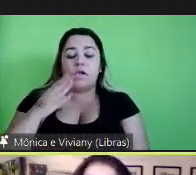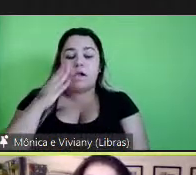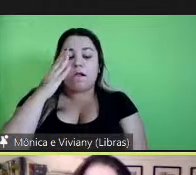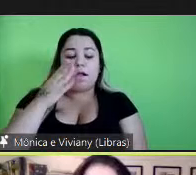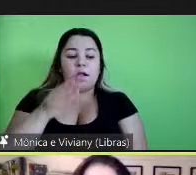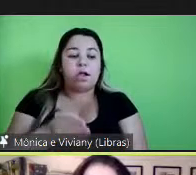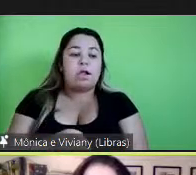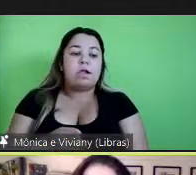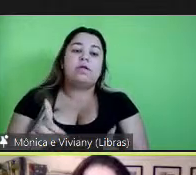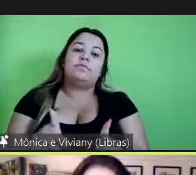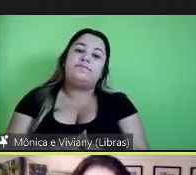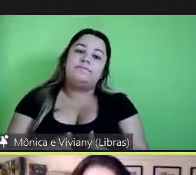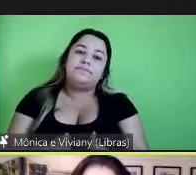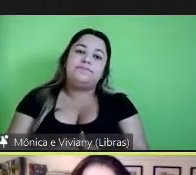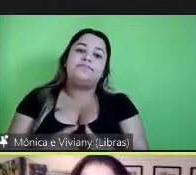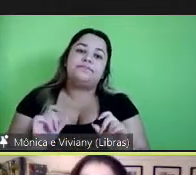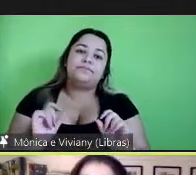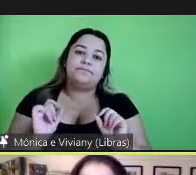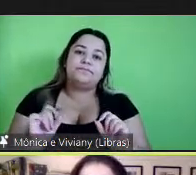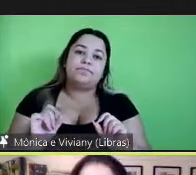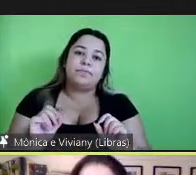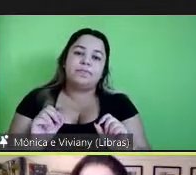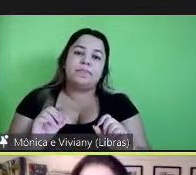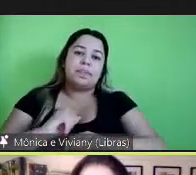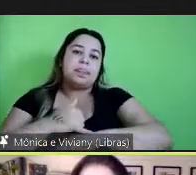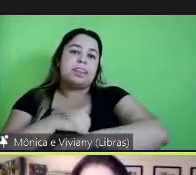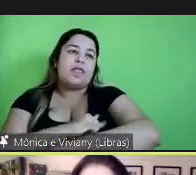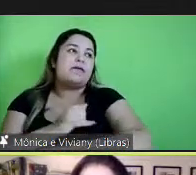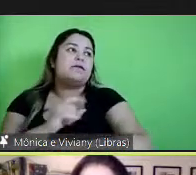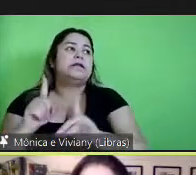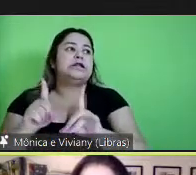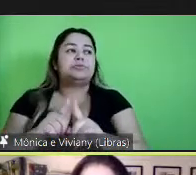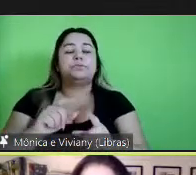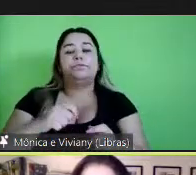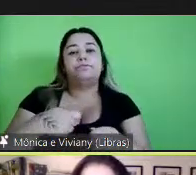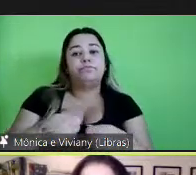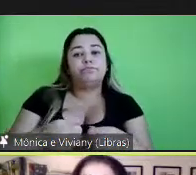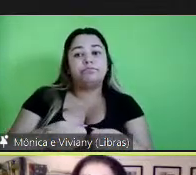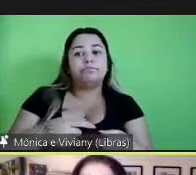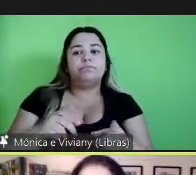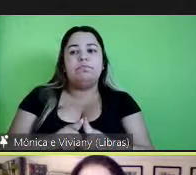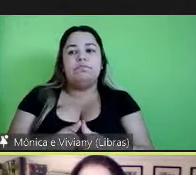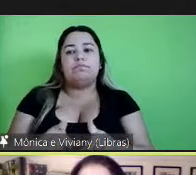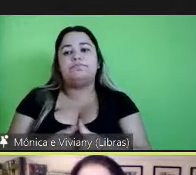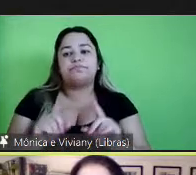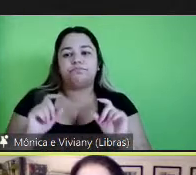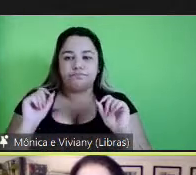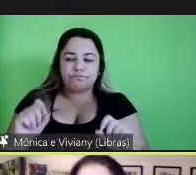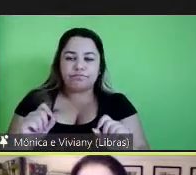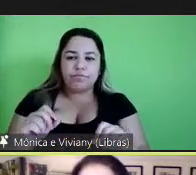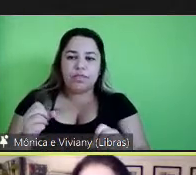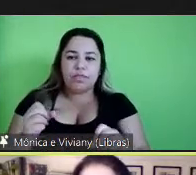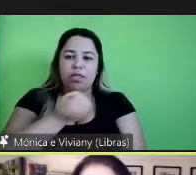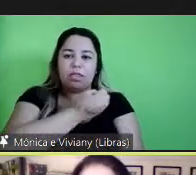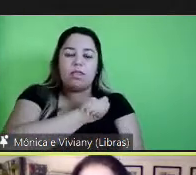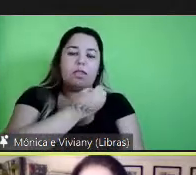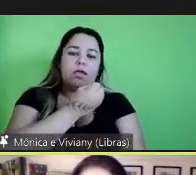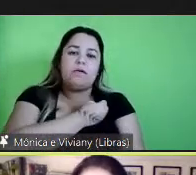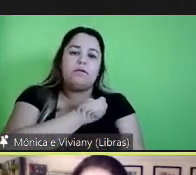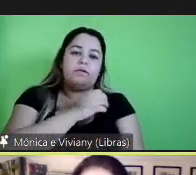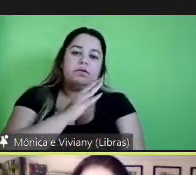should be to improve health and well-being, not just reducing the numbers on this scale. And with that, I'm going to pass it over to